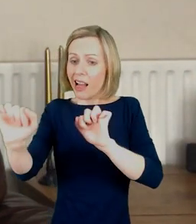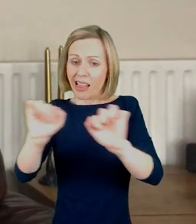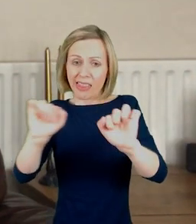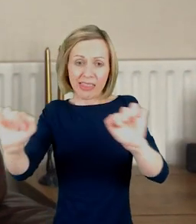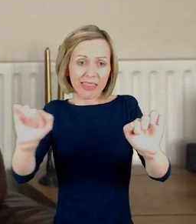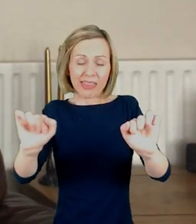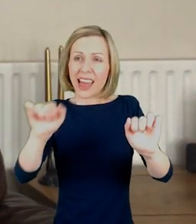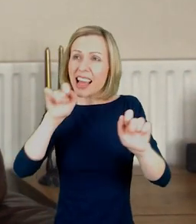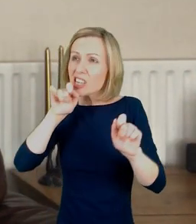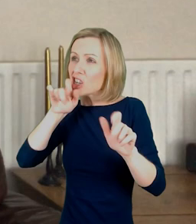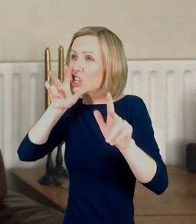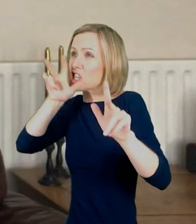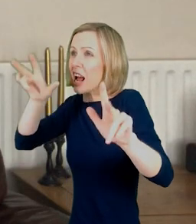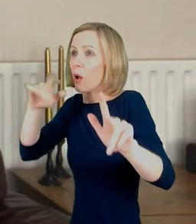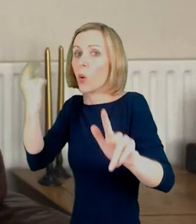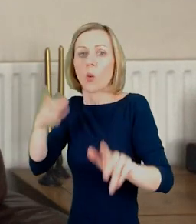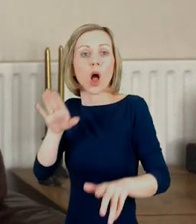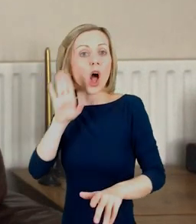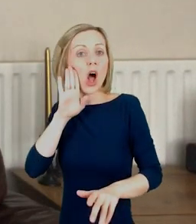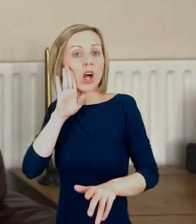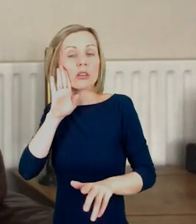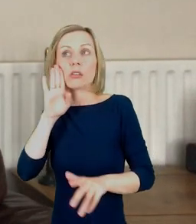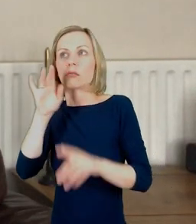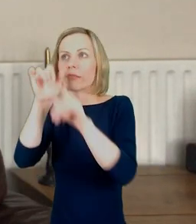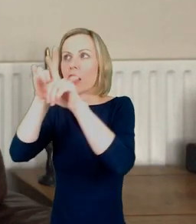ears of the Lord of hosts.